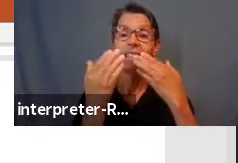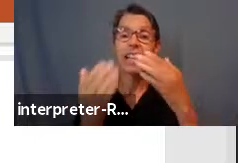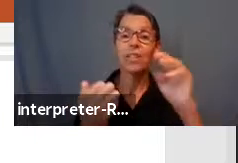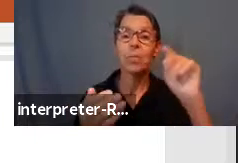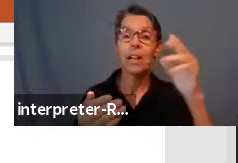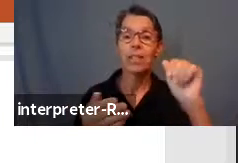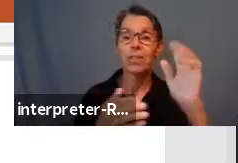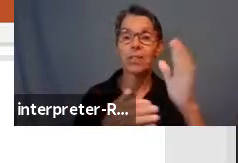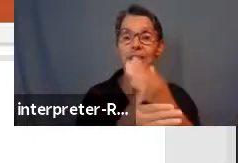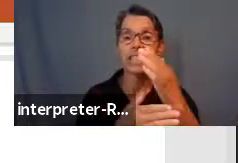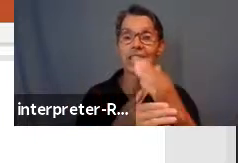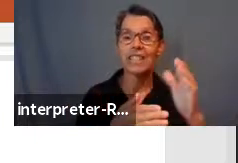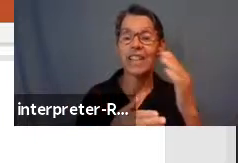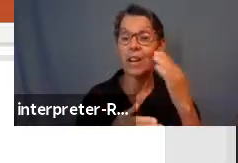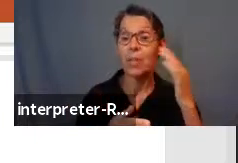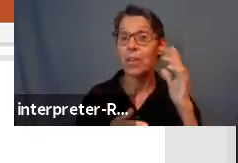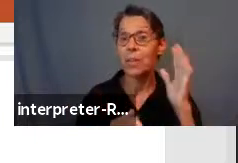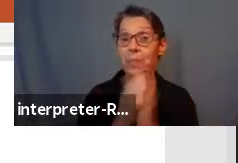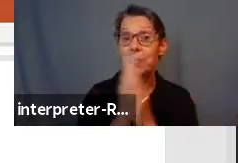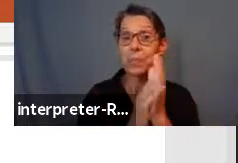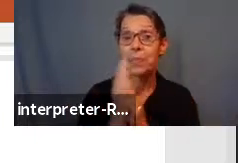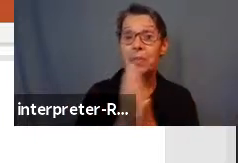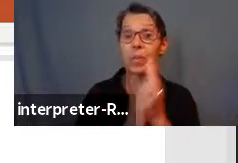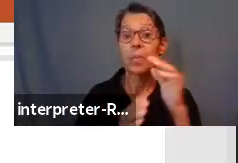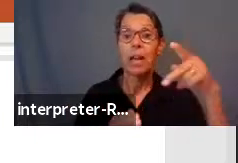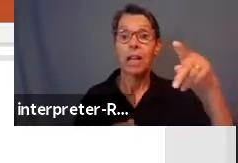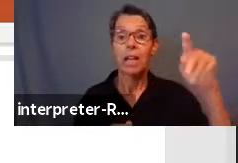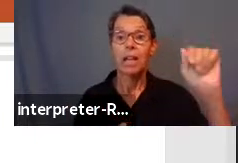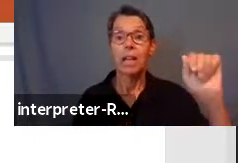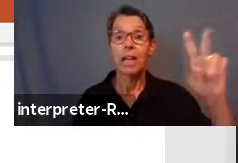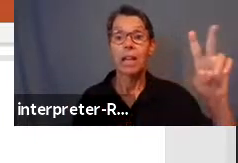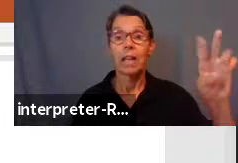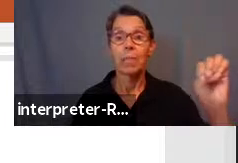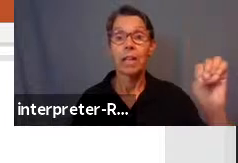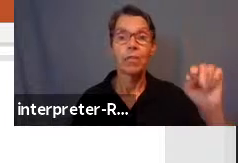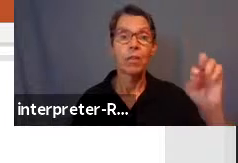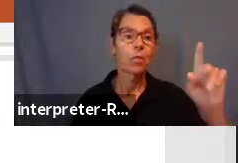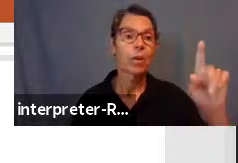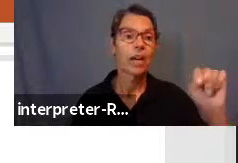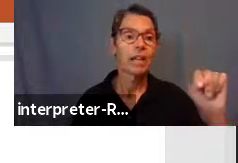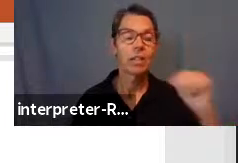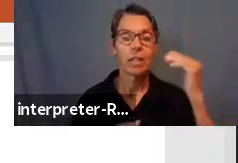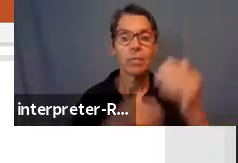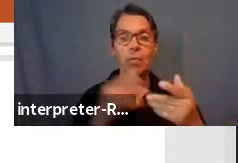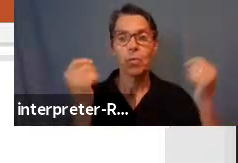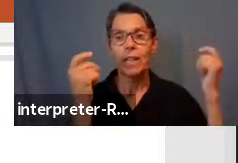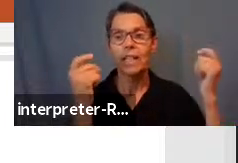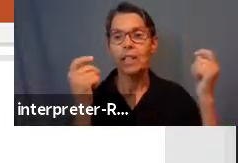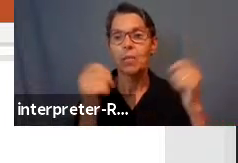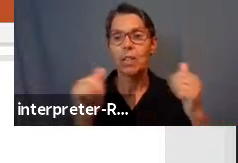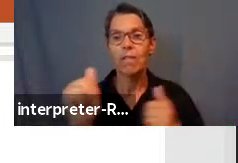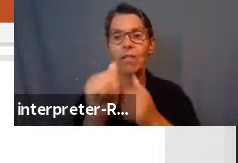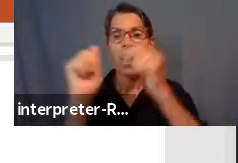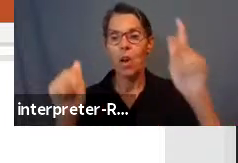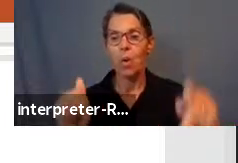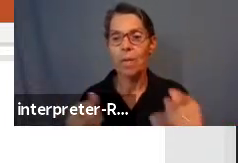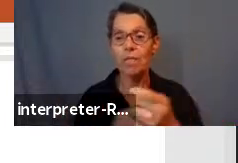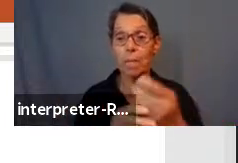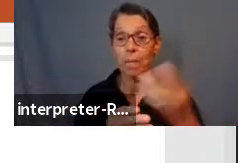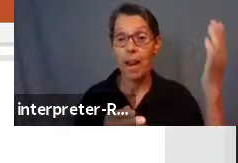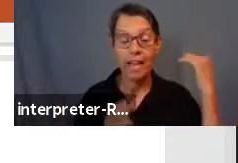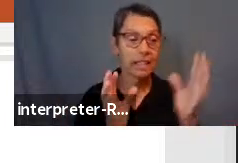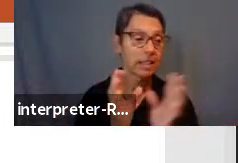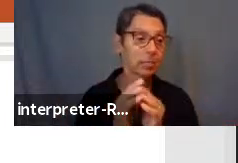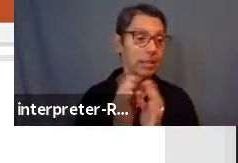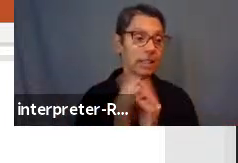I know that we're very anxious to hear about the PAVE grants, so I am going to move really quickly just with a follow-up item from the last